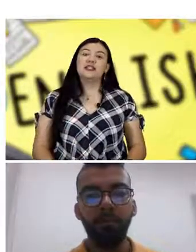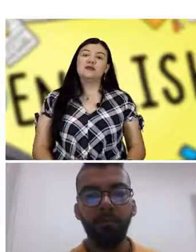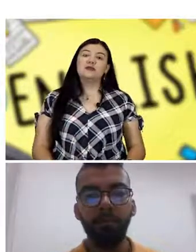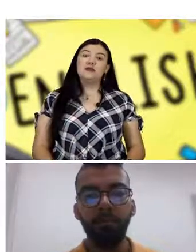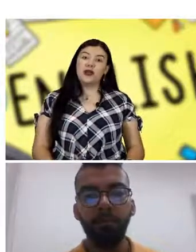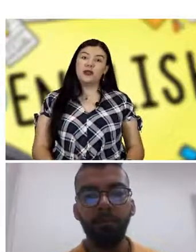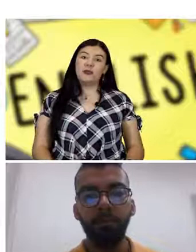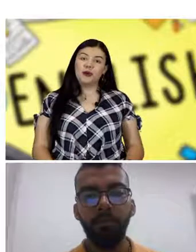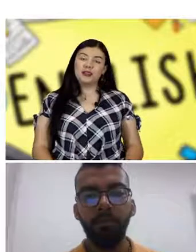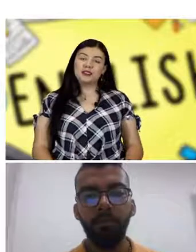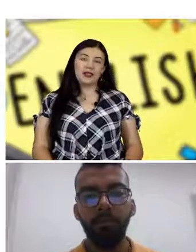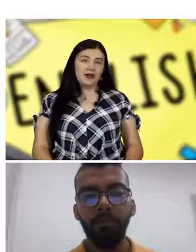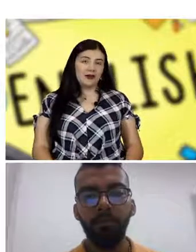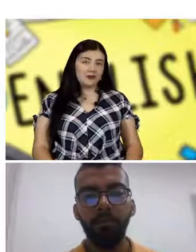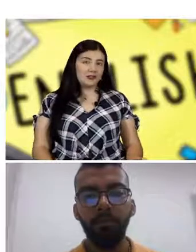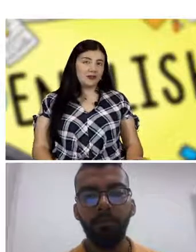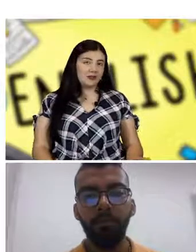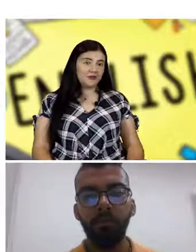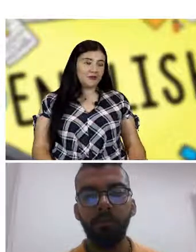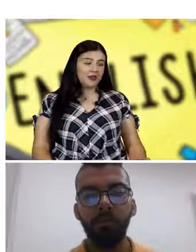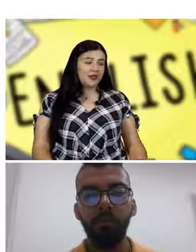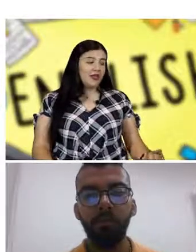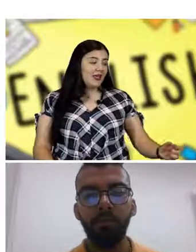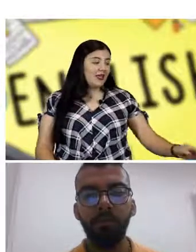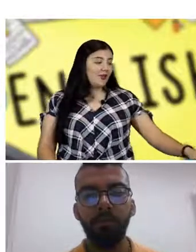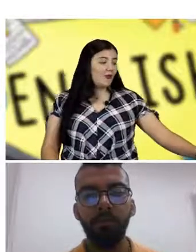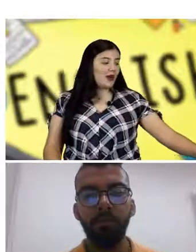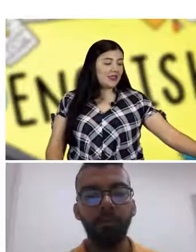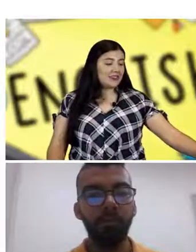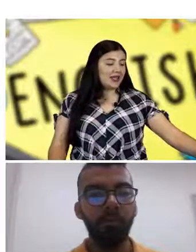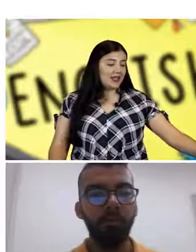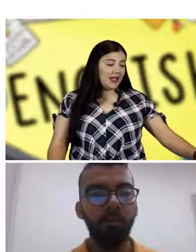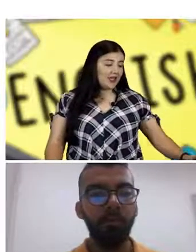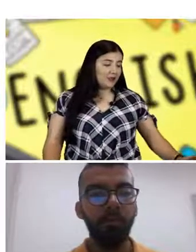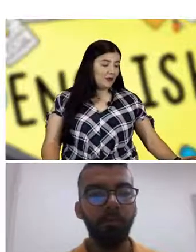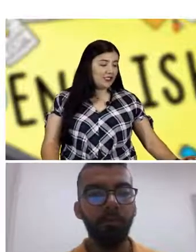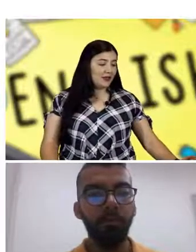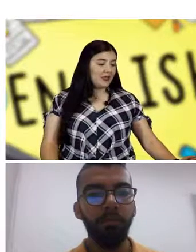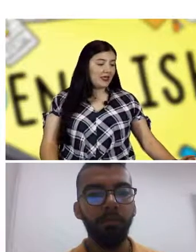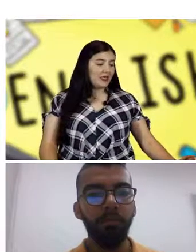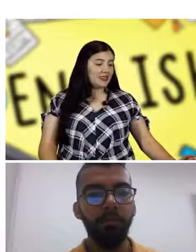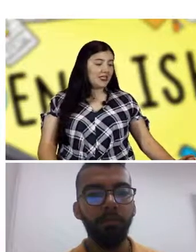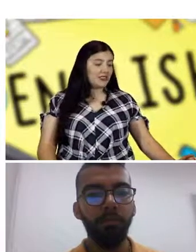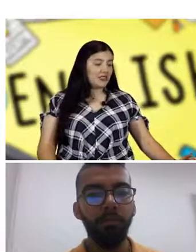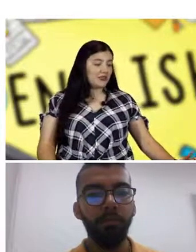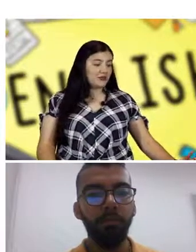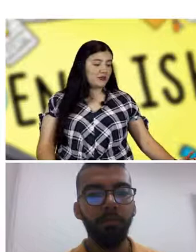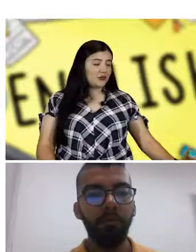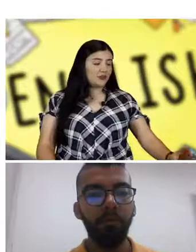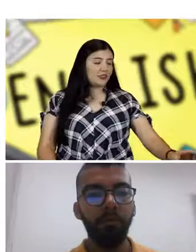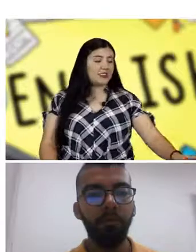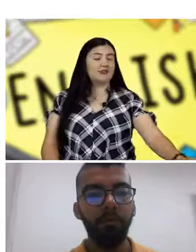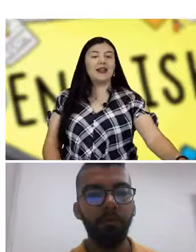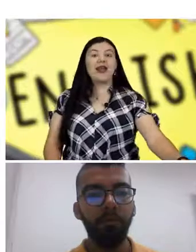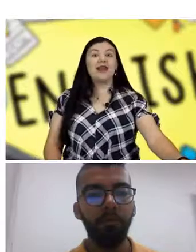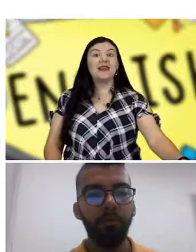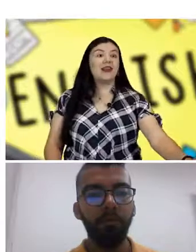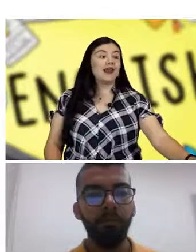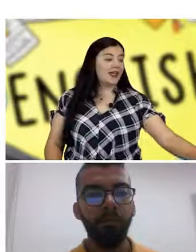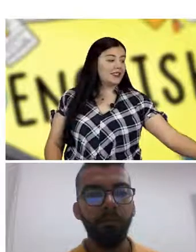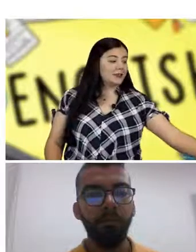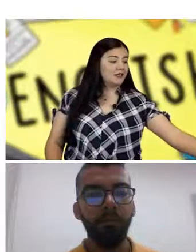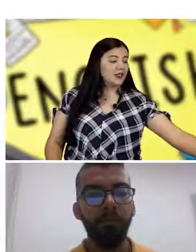allí de las body parts que acabamos de ver. ¿Cuál es la idea? Voy a explicarles las instrucciones, ¿sí?